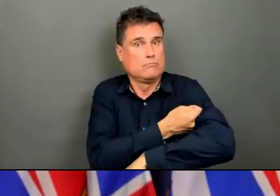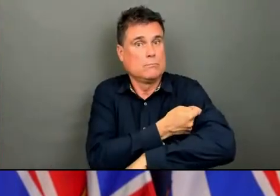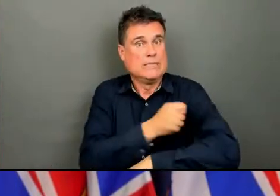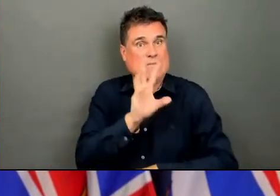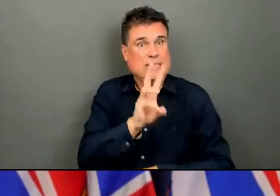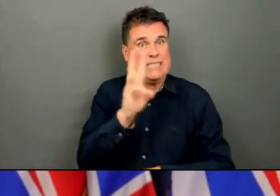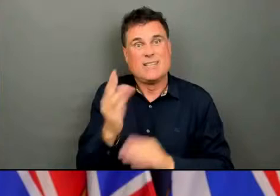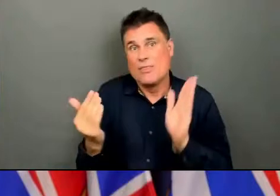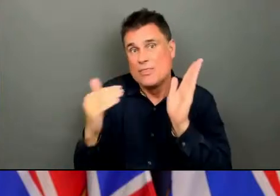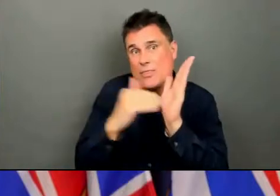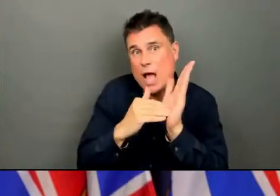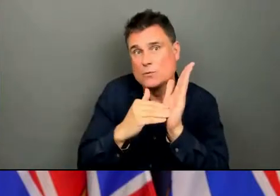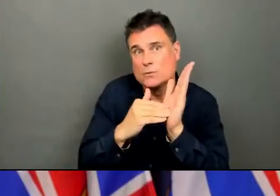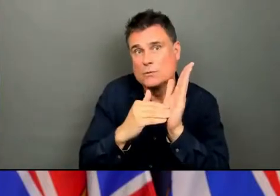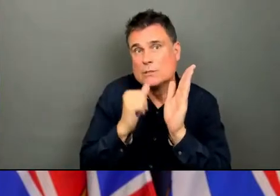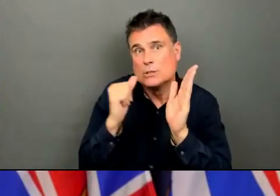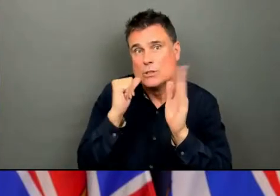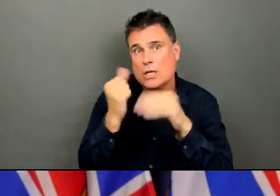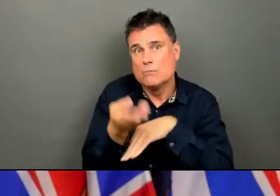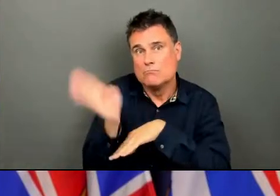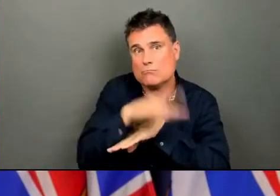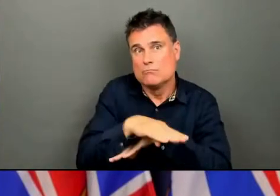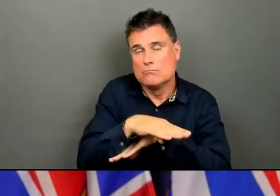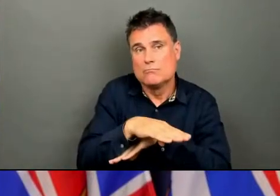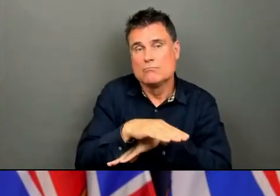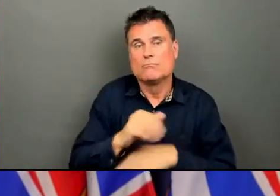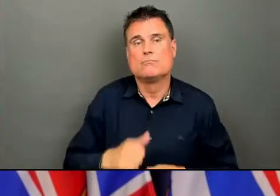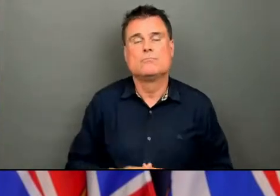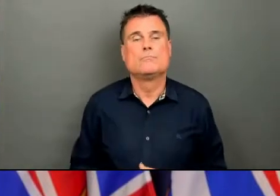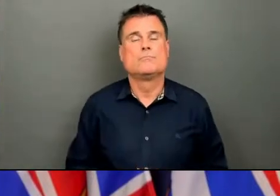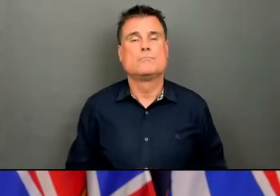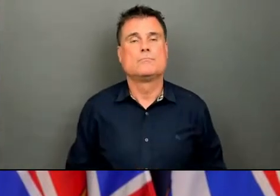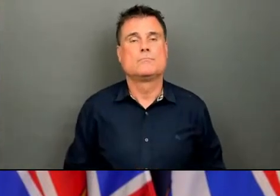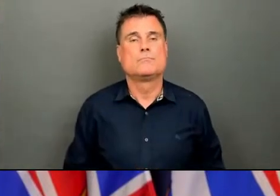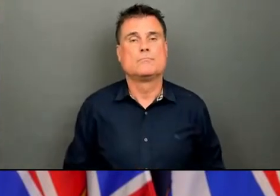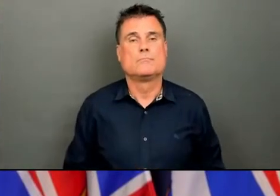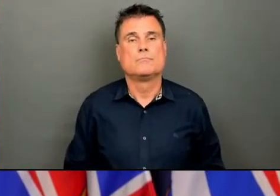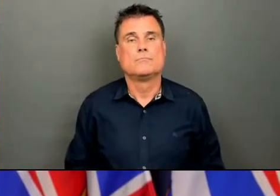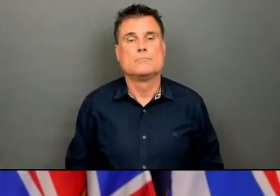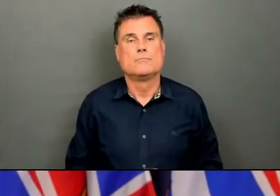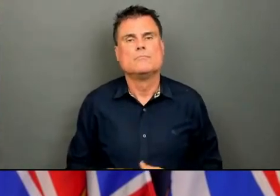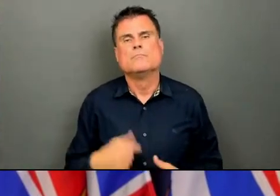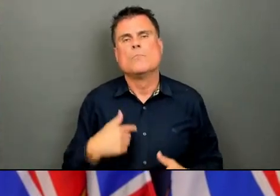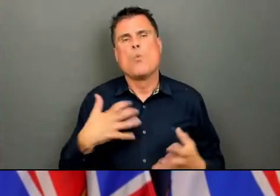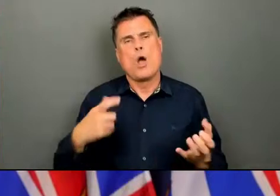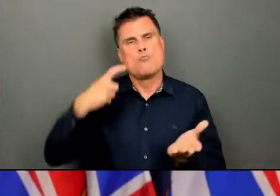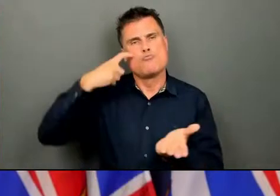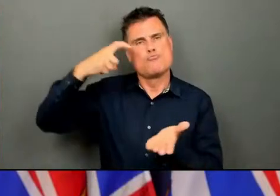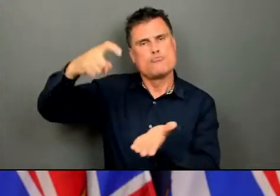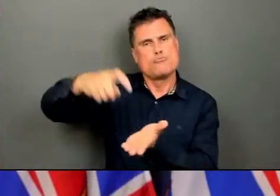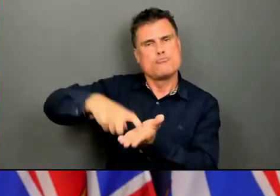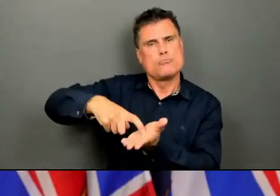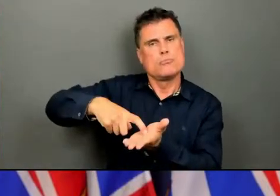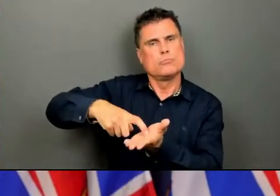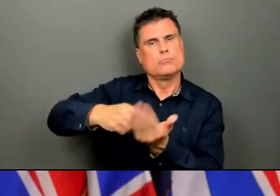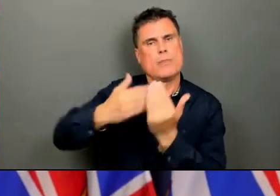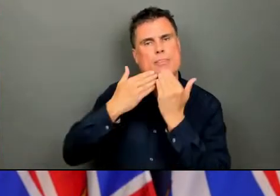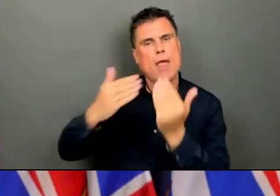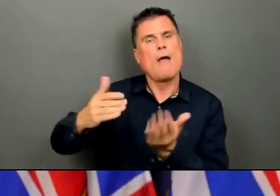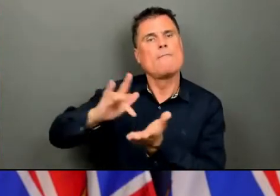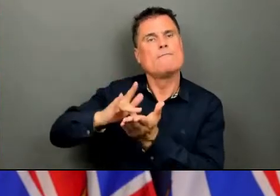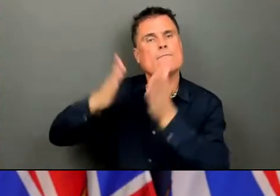66,729 doses delivered. I want to acknowledge the work done by our pharmacists who are